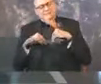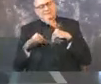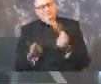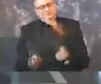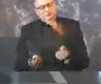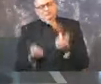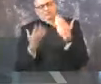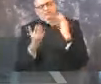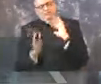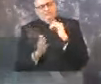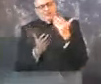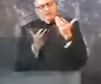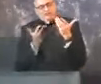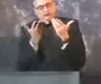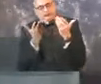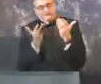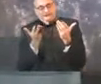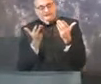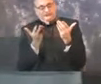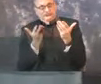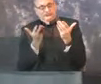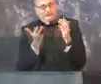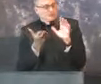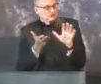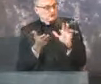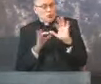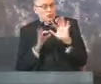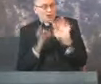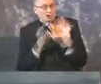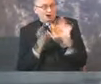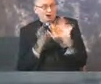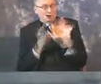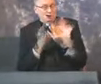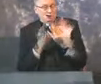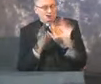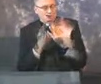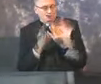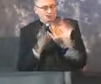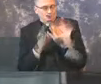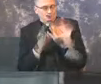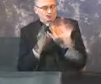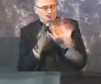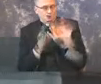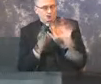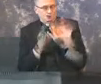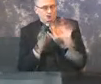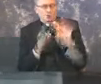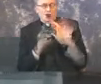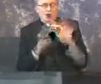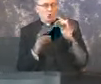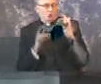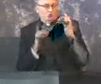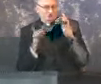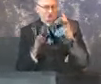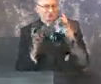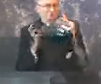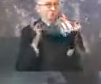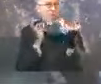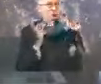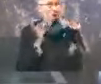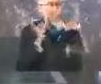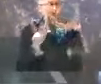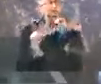that of your whole family. Order our days in your peace and command that we may be delivered from eternal damnation and counted among the flock you have